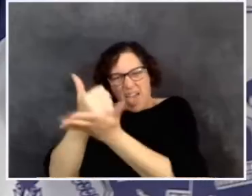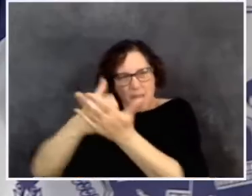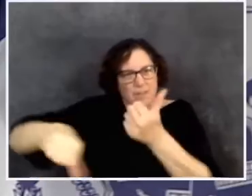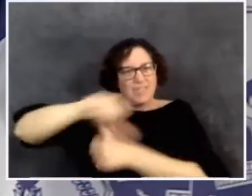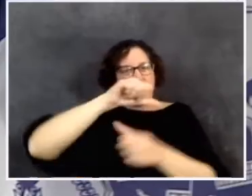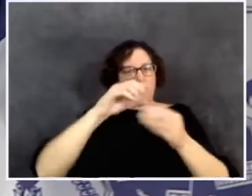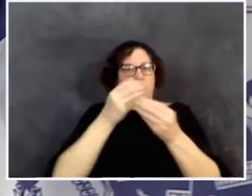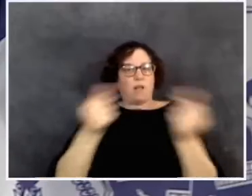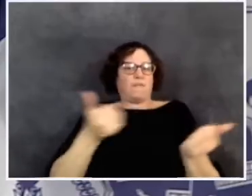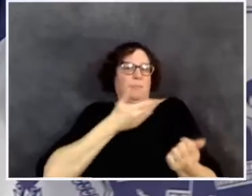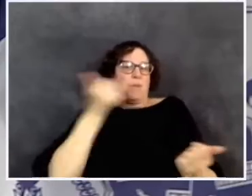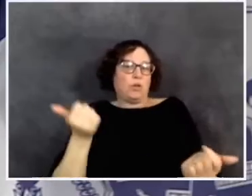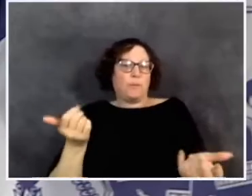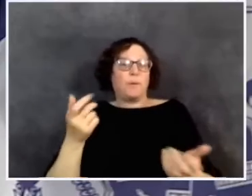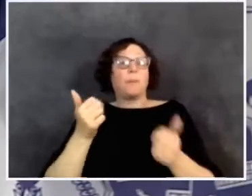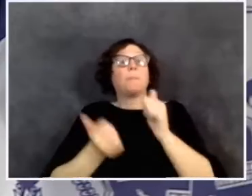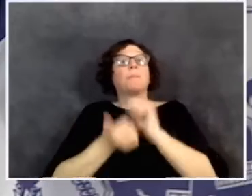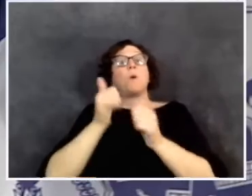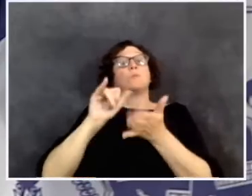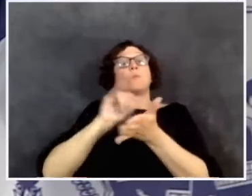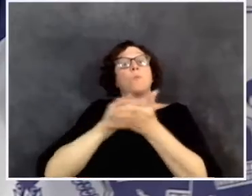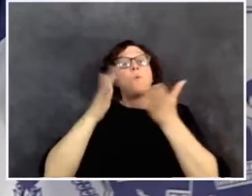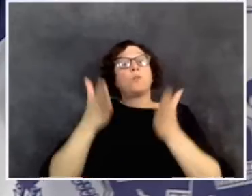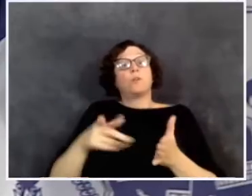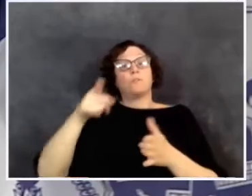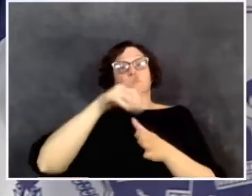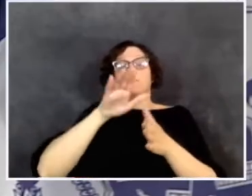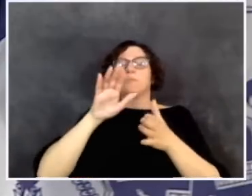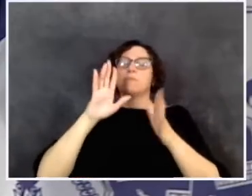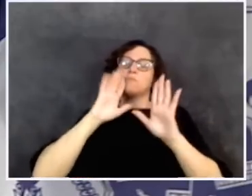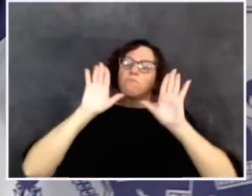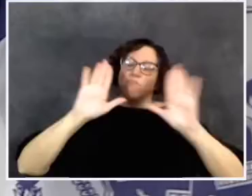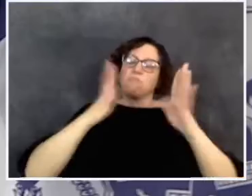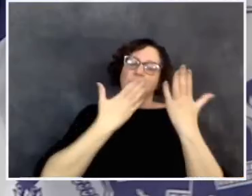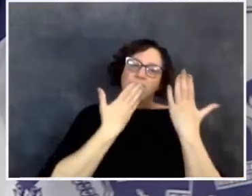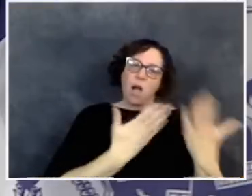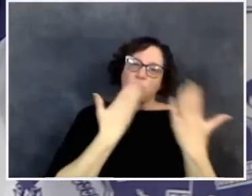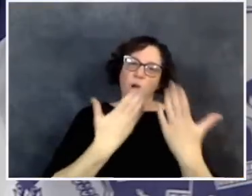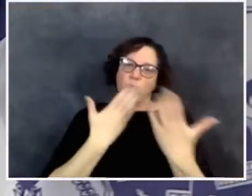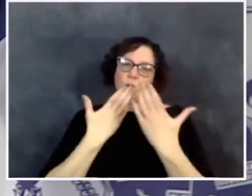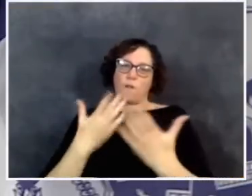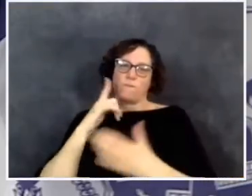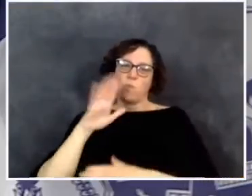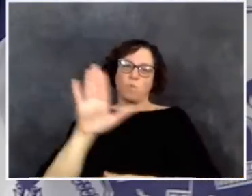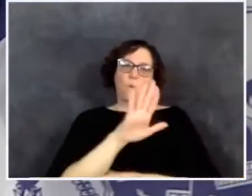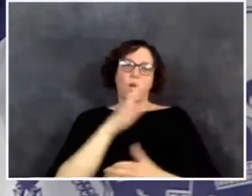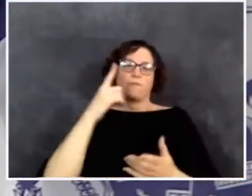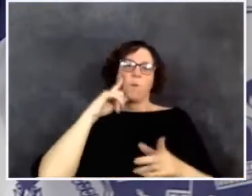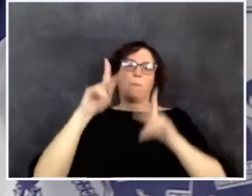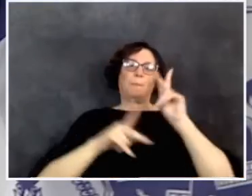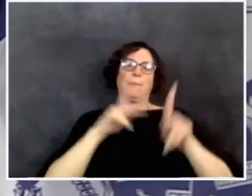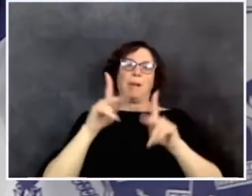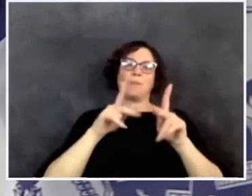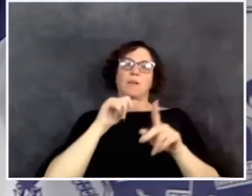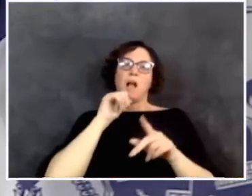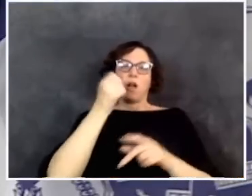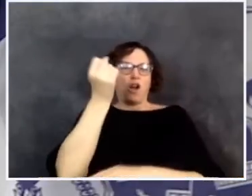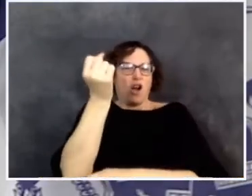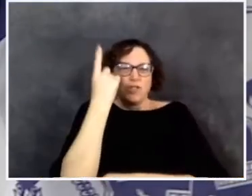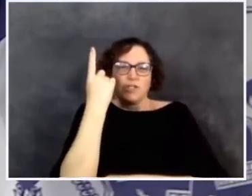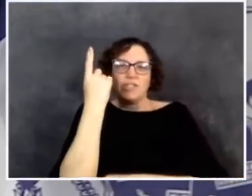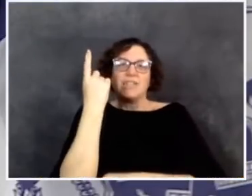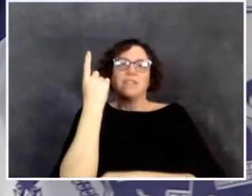been amazing. The folks who still don't get it are going to have to pay a price. And so,